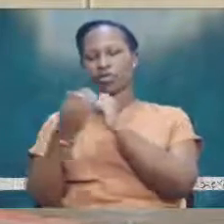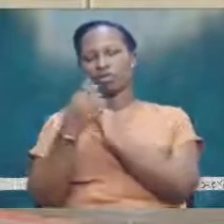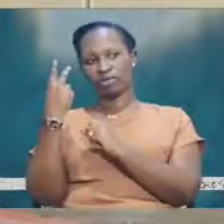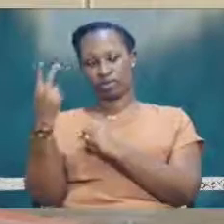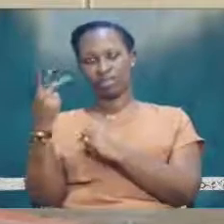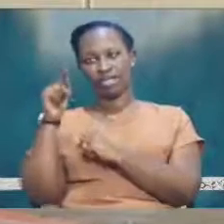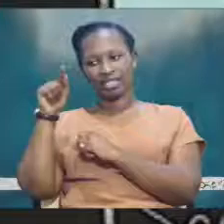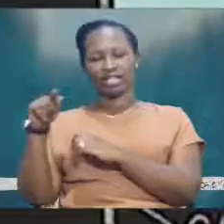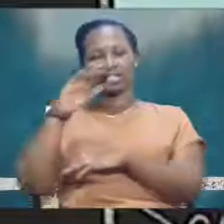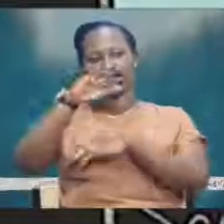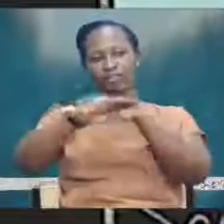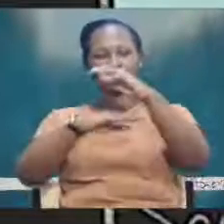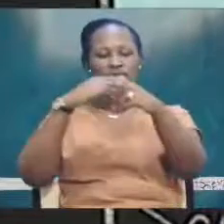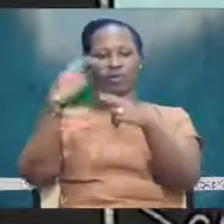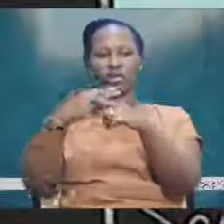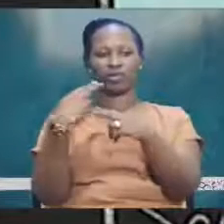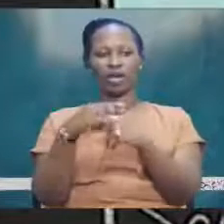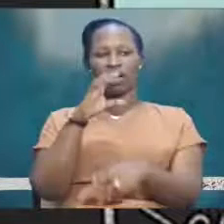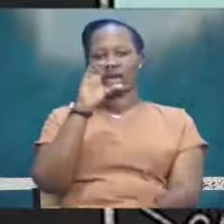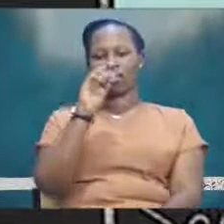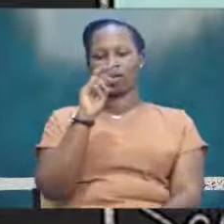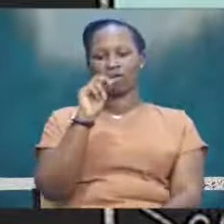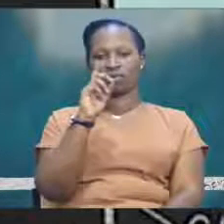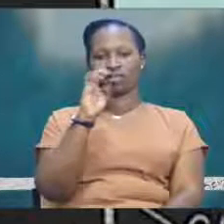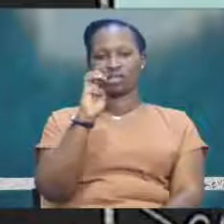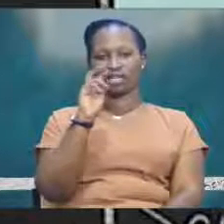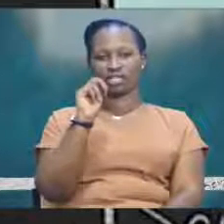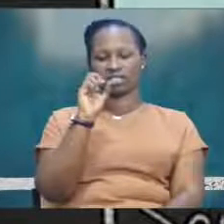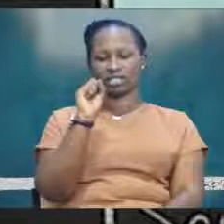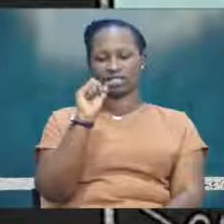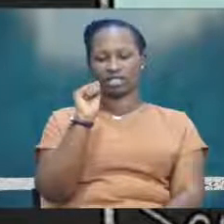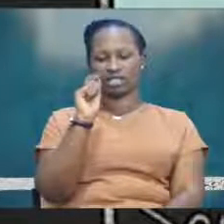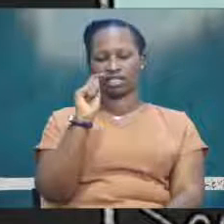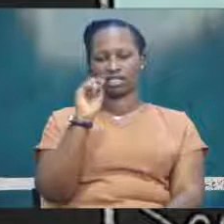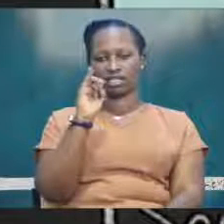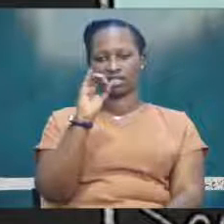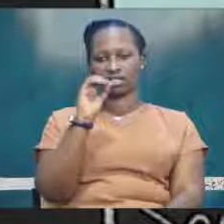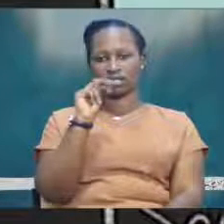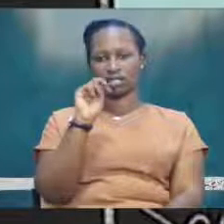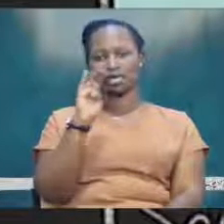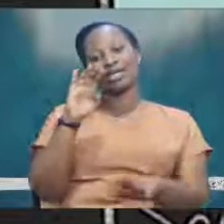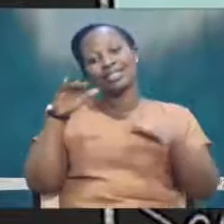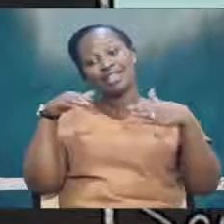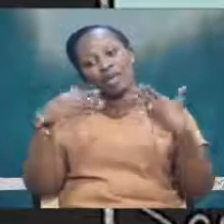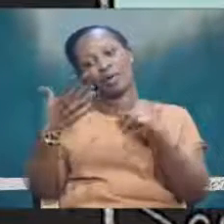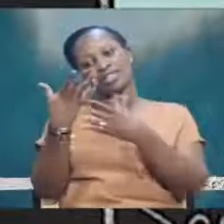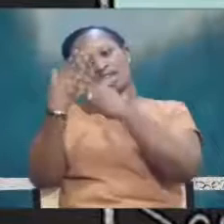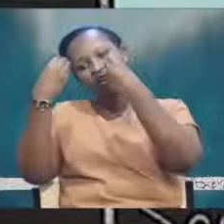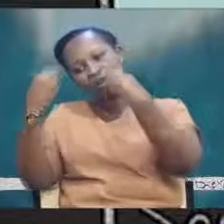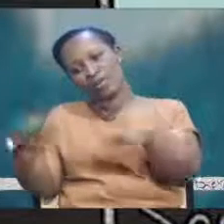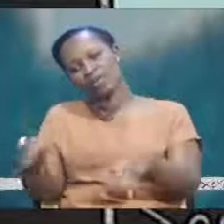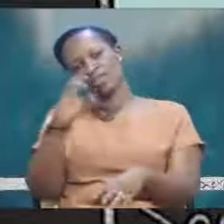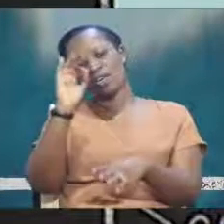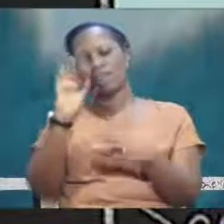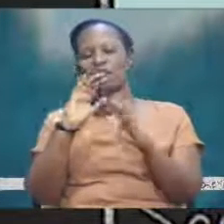by the process called condensation, or we can say by loss of water. Another